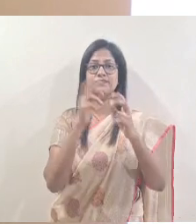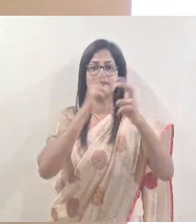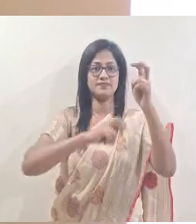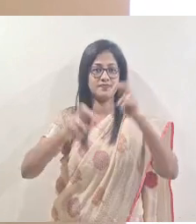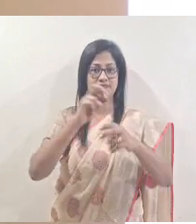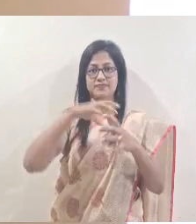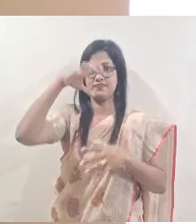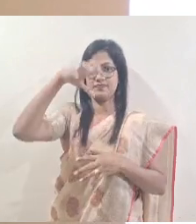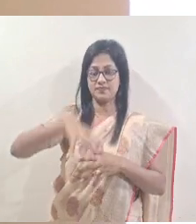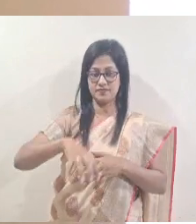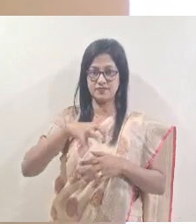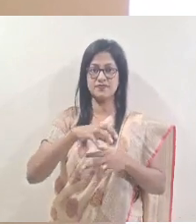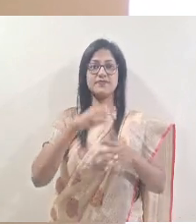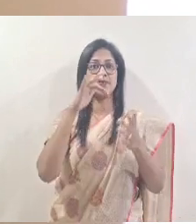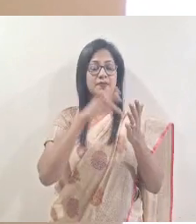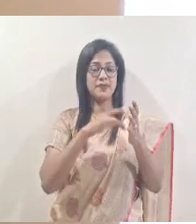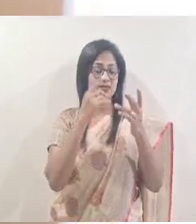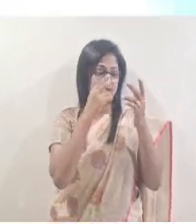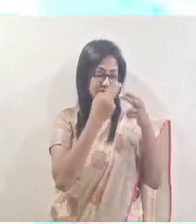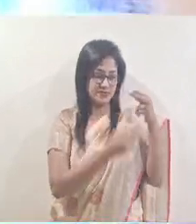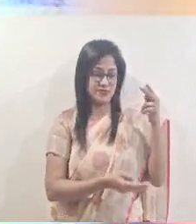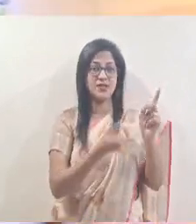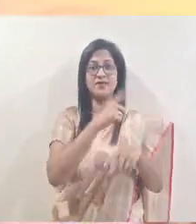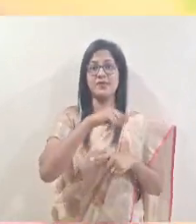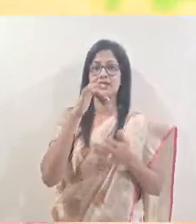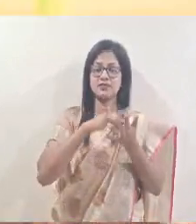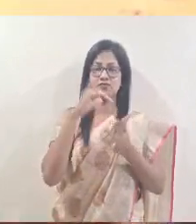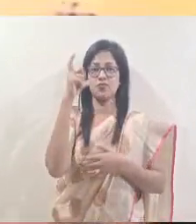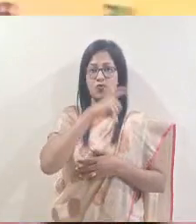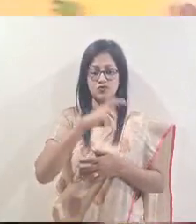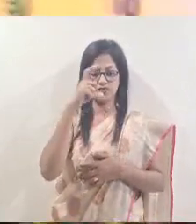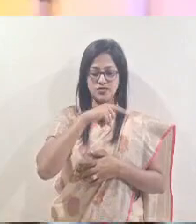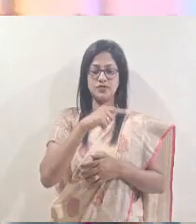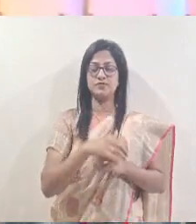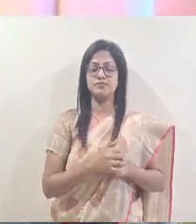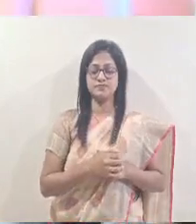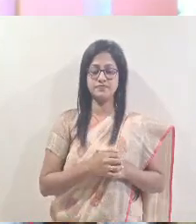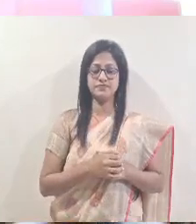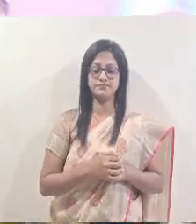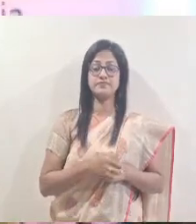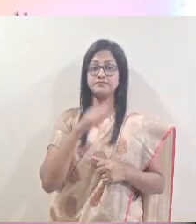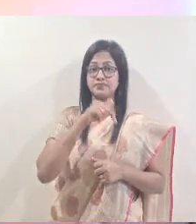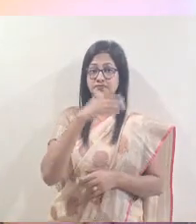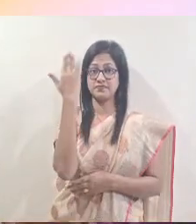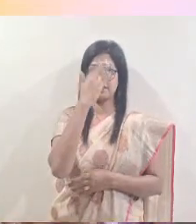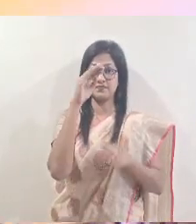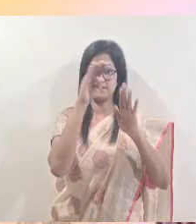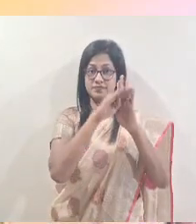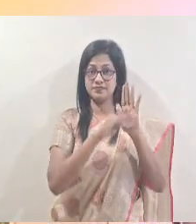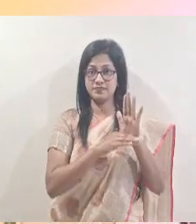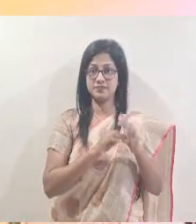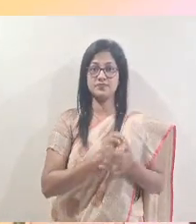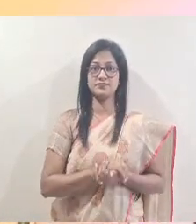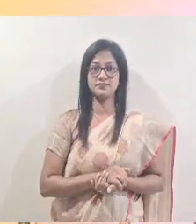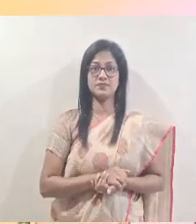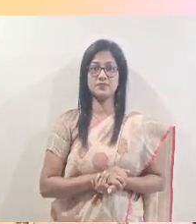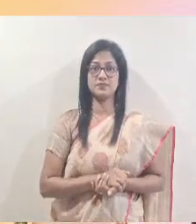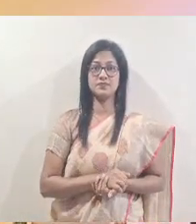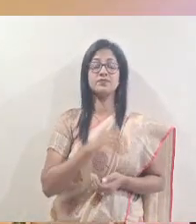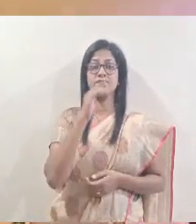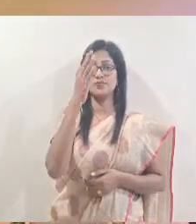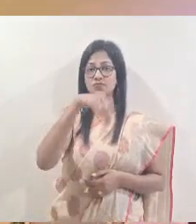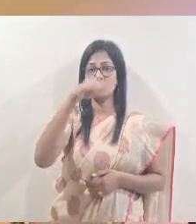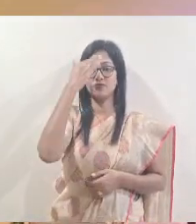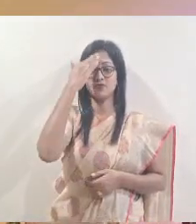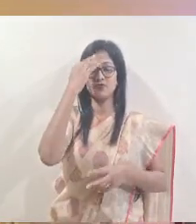hub, a case study of Vaitila Mobility Hub, Kochi, India. So this will be the presentation outline.